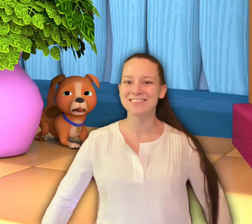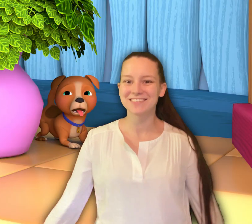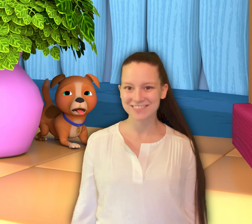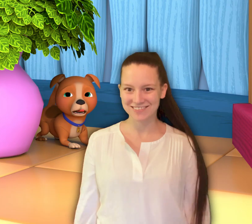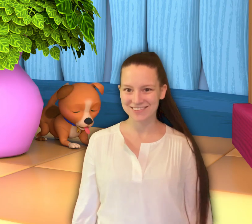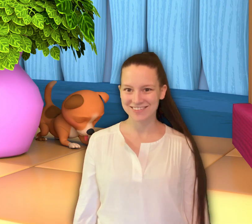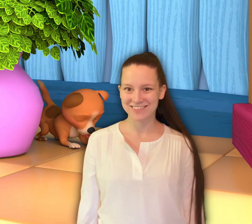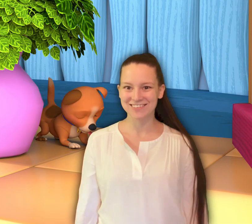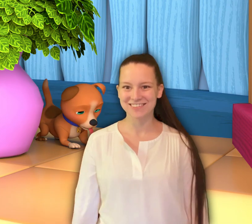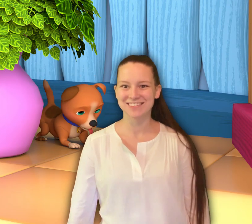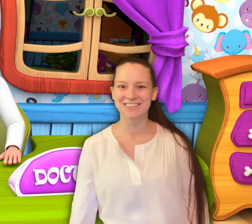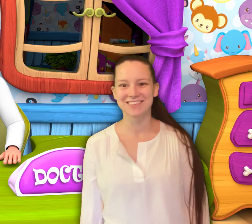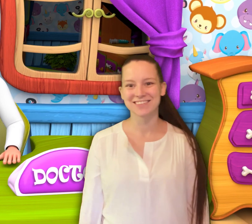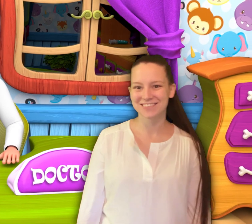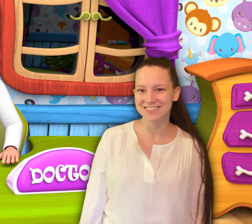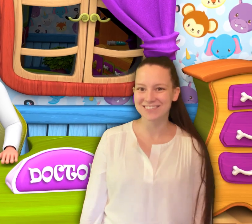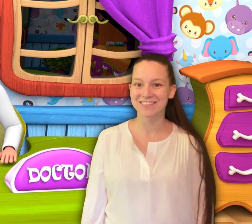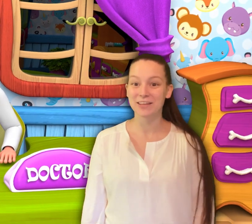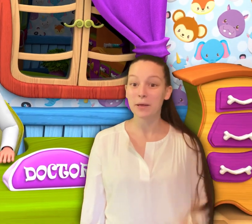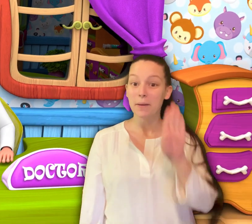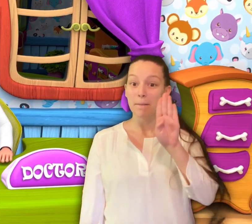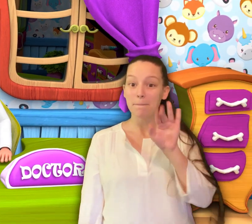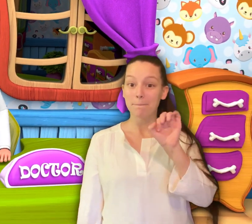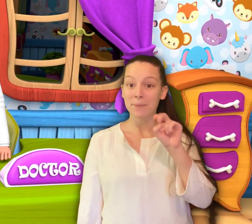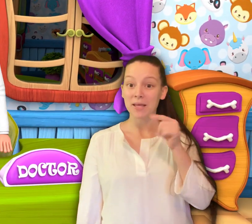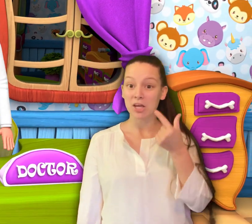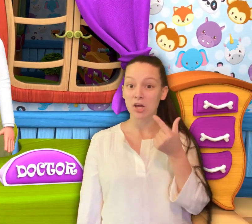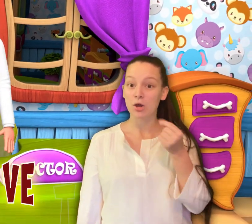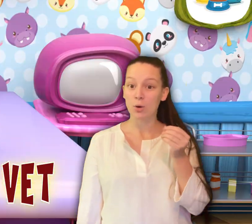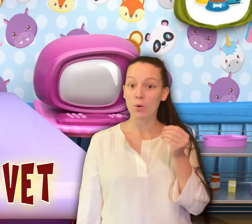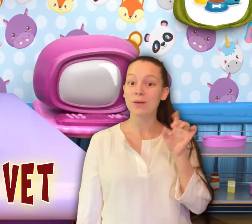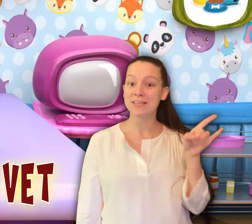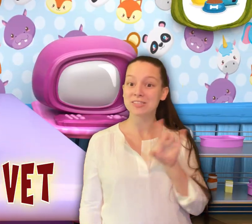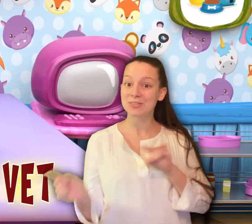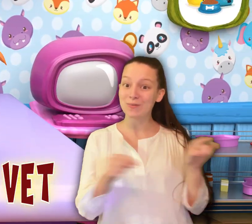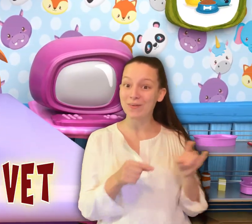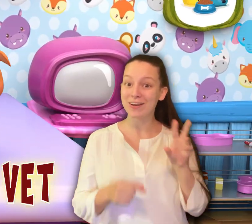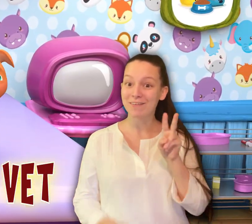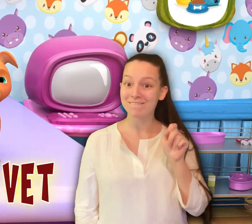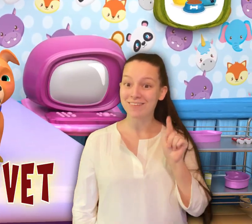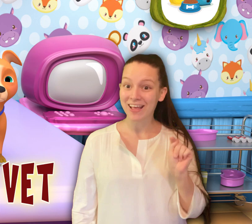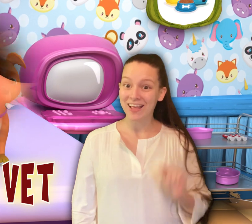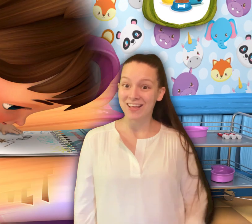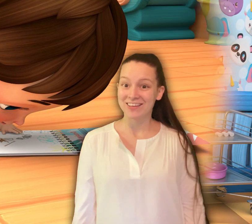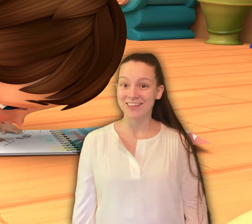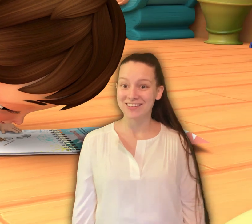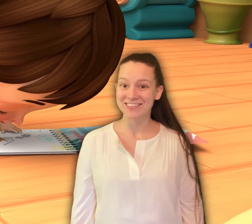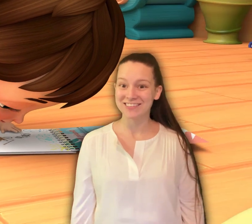Bingo's going to the vet.